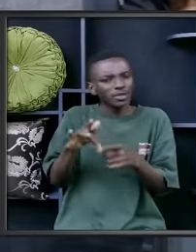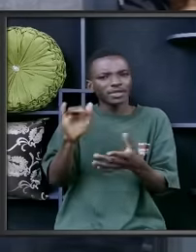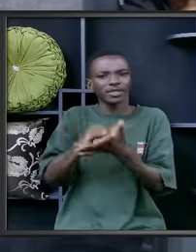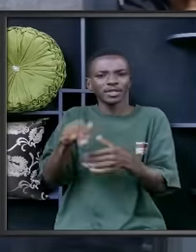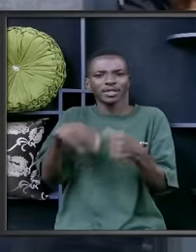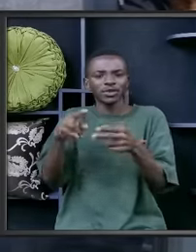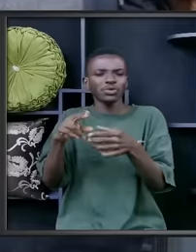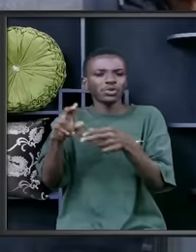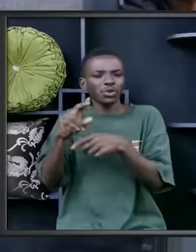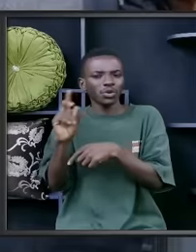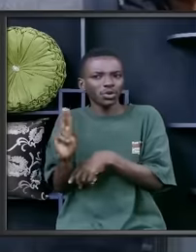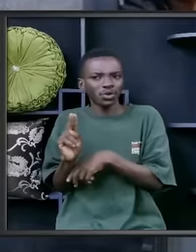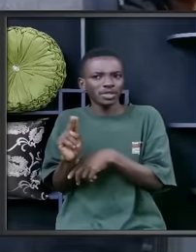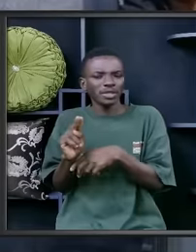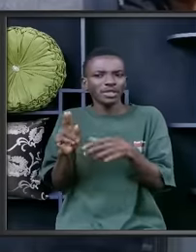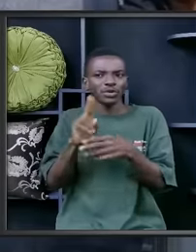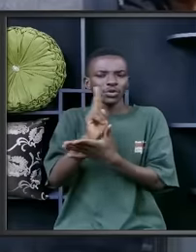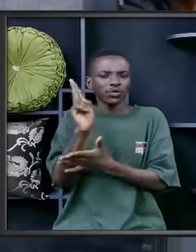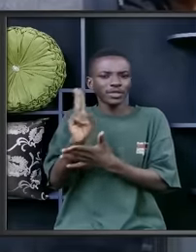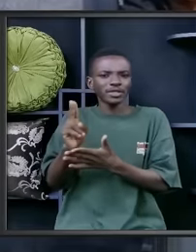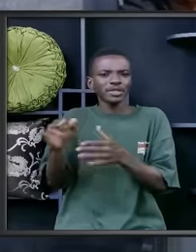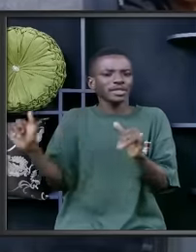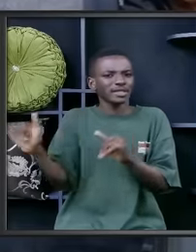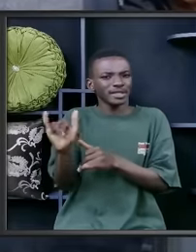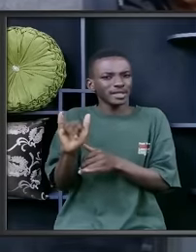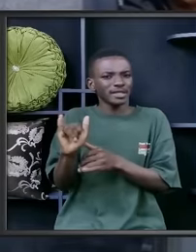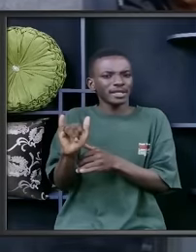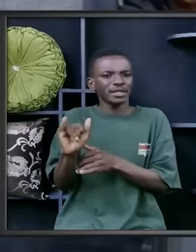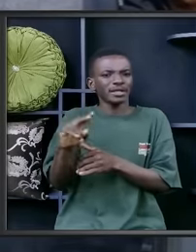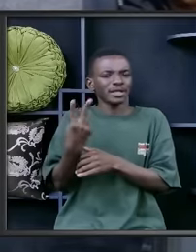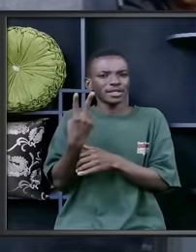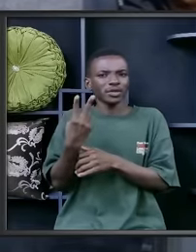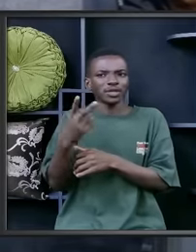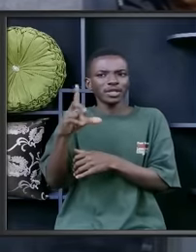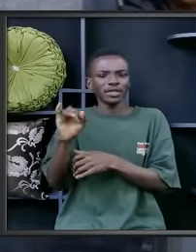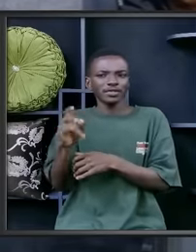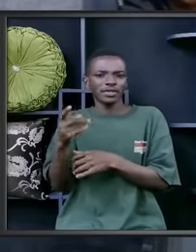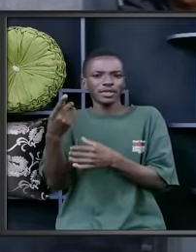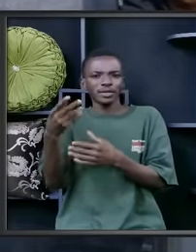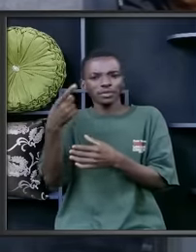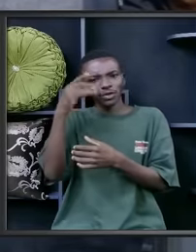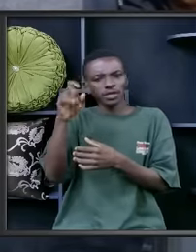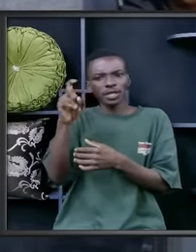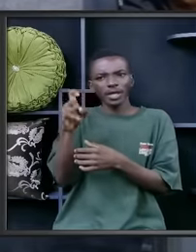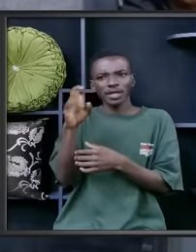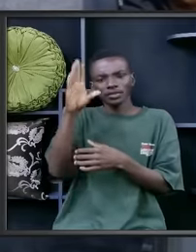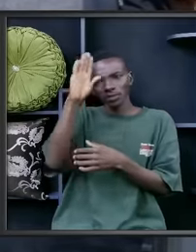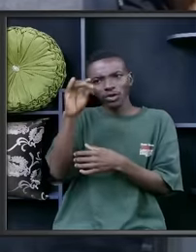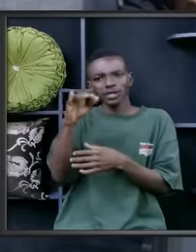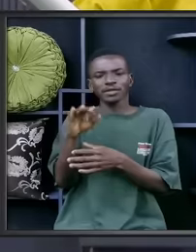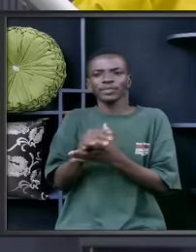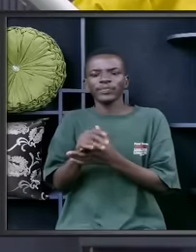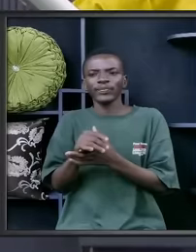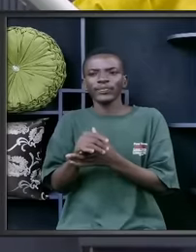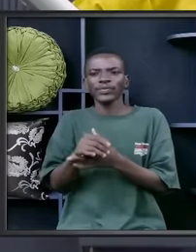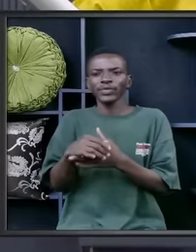I go ordinary university, come out. Now the same second lieutenant. Where then go? Because now ex-boy. Now my son be.